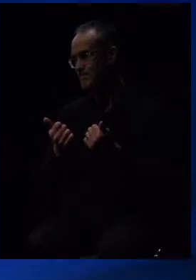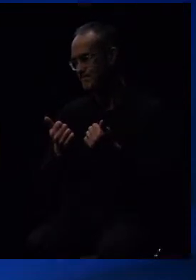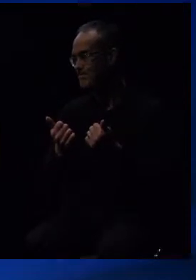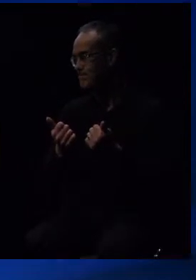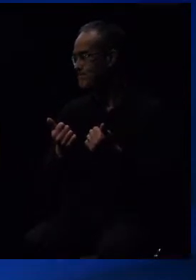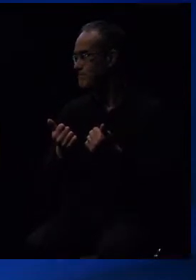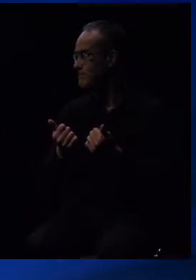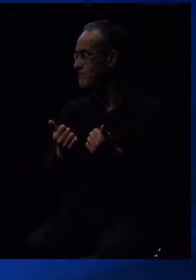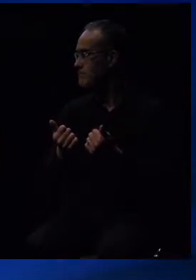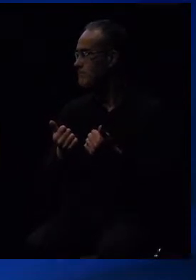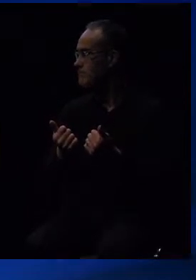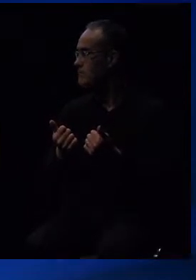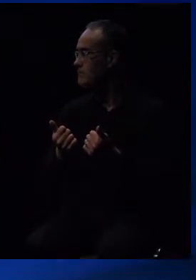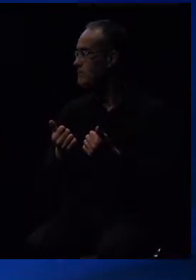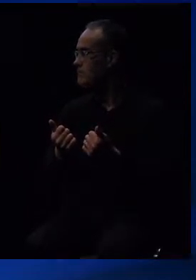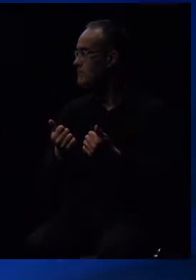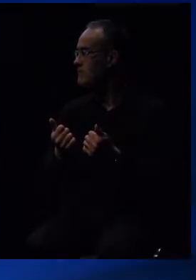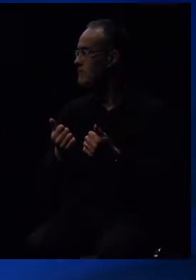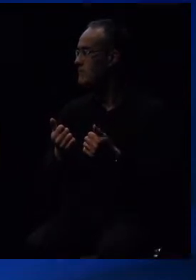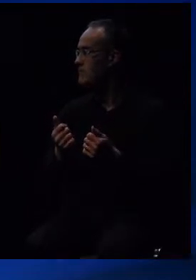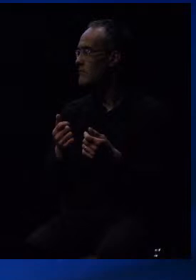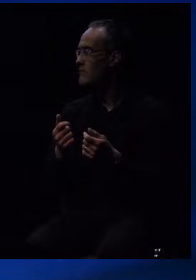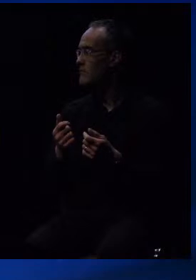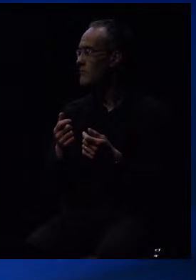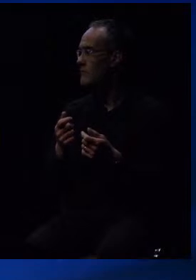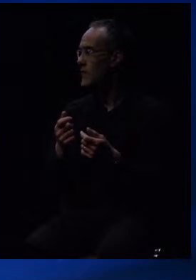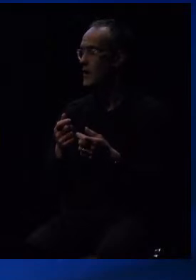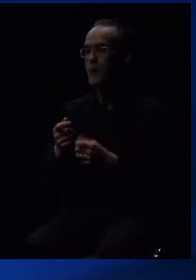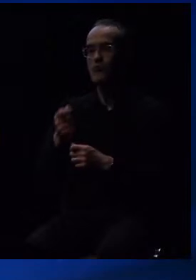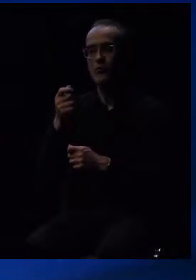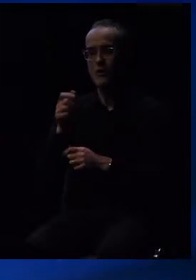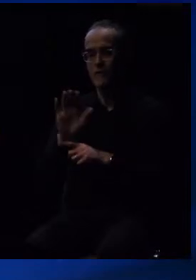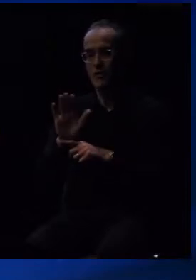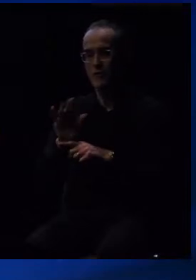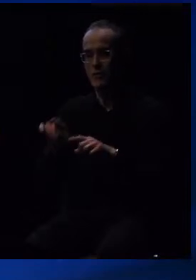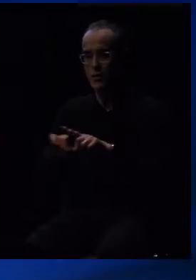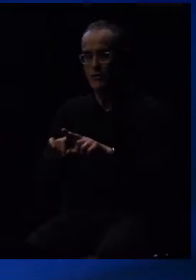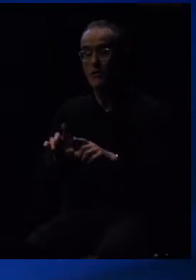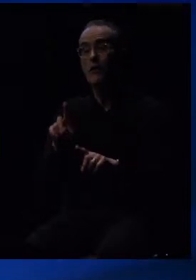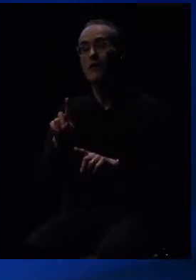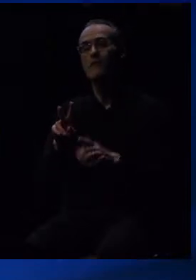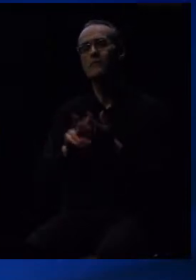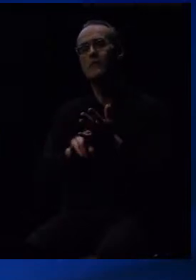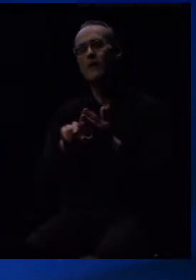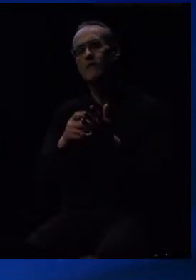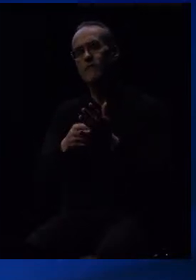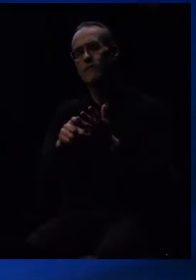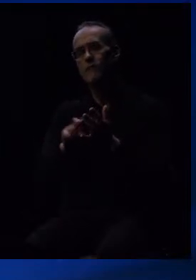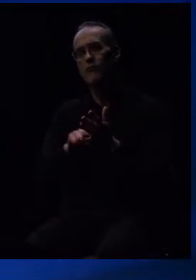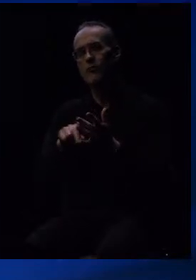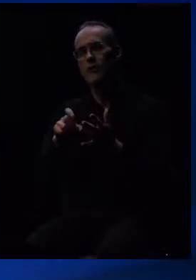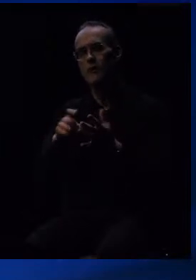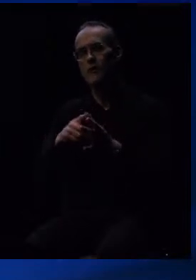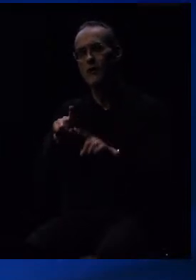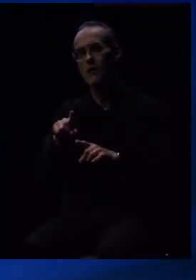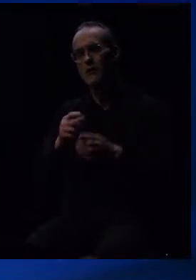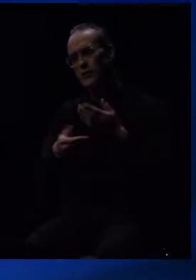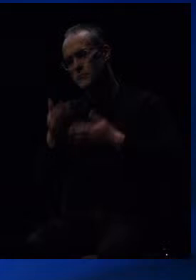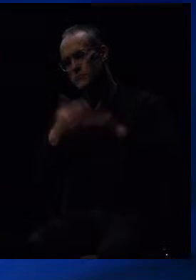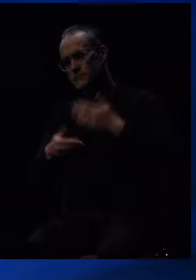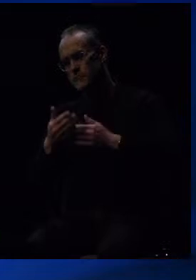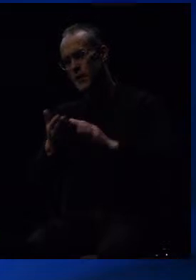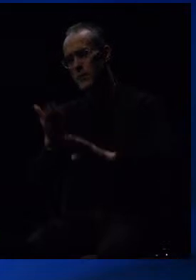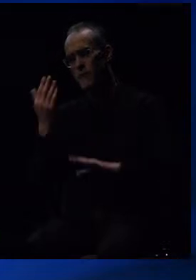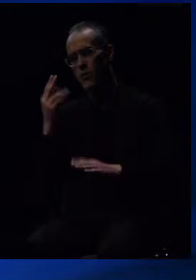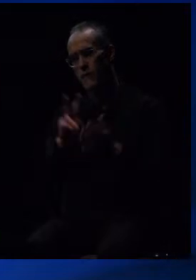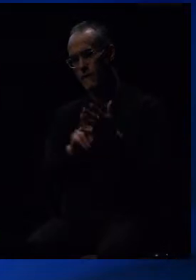The Umbrella of Cherbourg. Yeah, Umbrella of Cherbourg, of course. And for you, Veronica, I mean, you mentioned earlier V6, but I know that